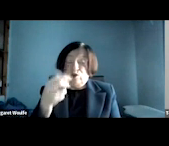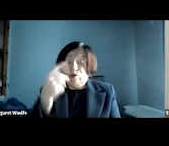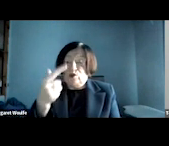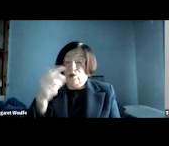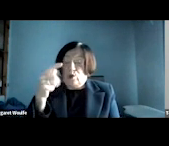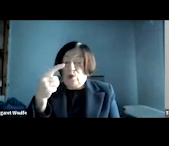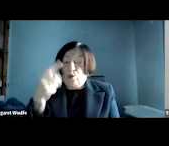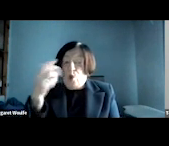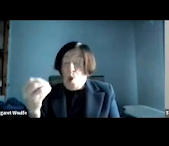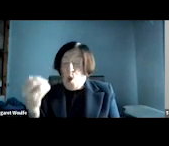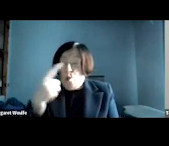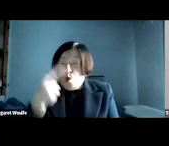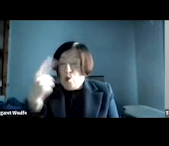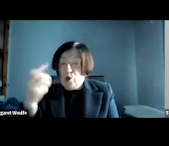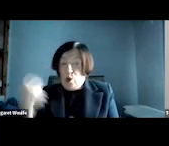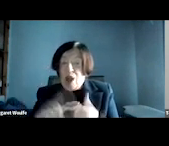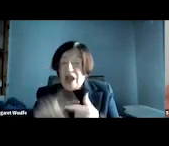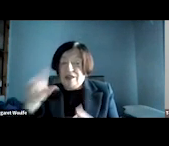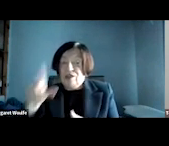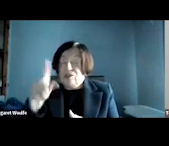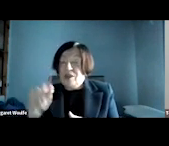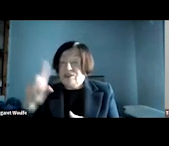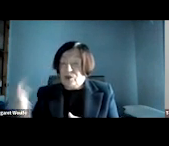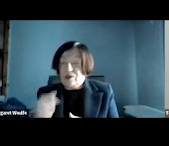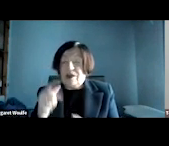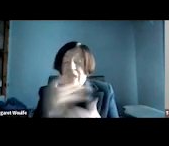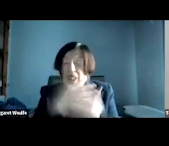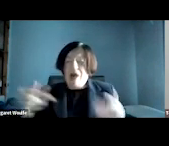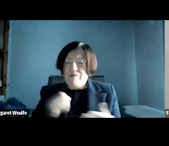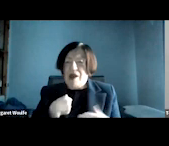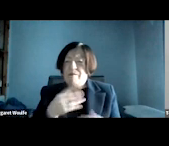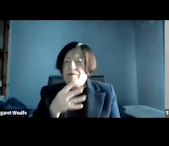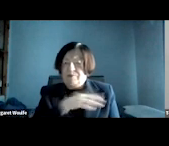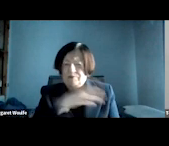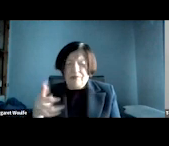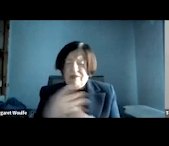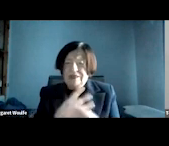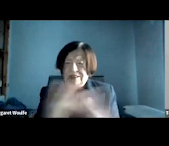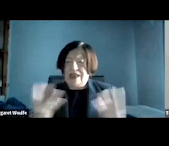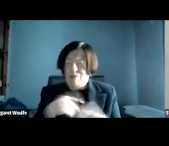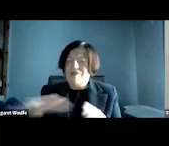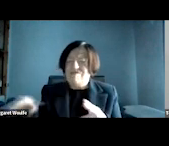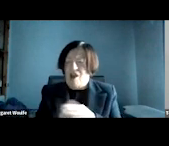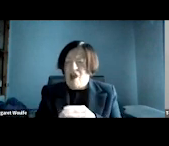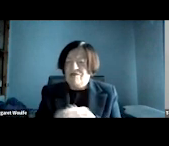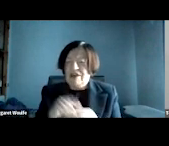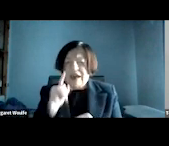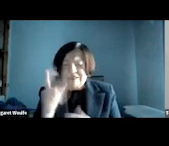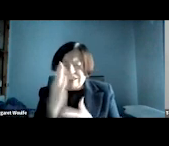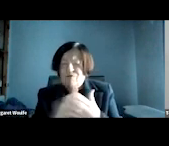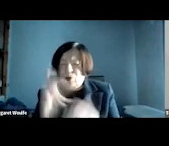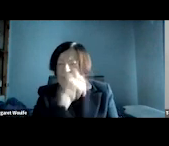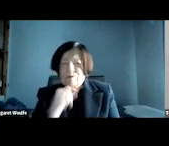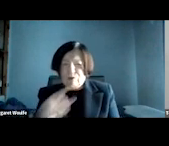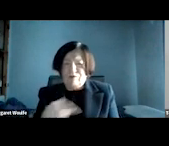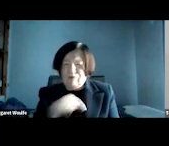of my co-panelists here were involved in that, as were quite a few people, I think, that are attending here today. I see a couple of names that were heavily involved